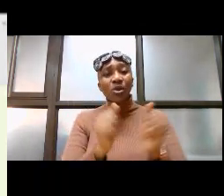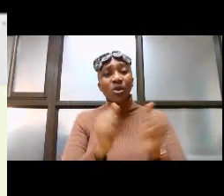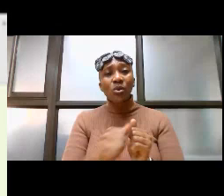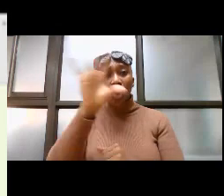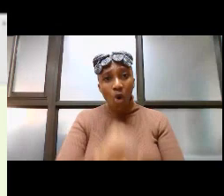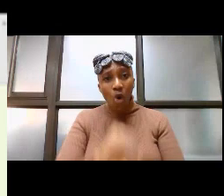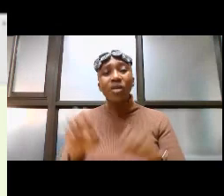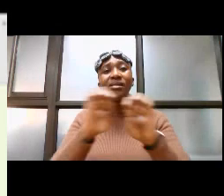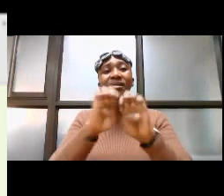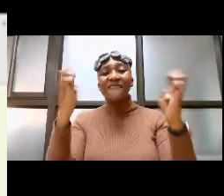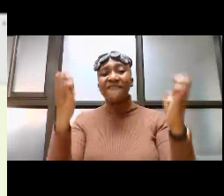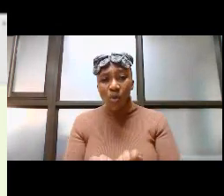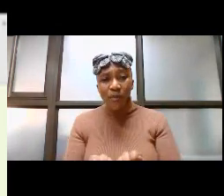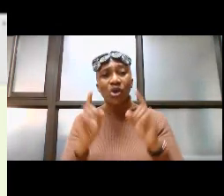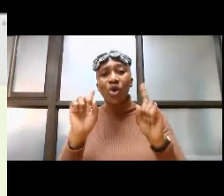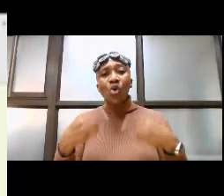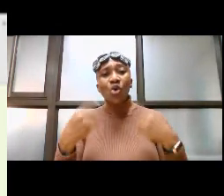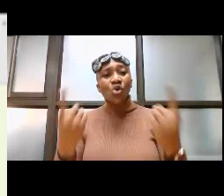a life.